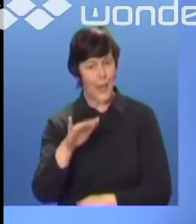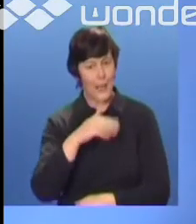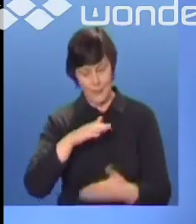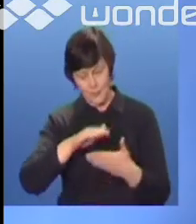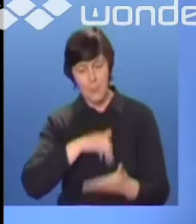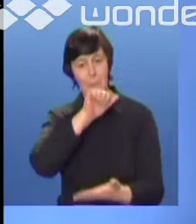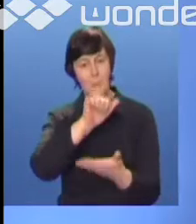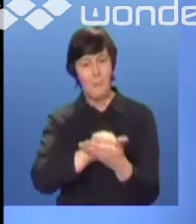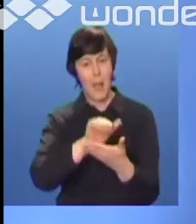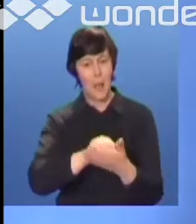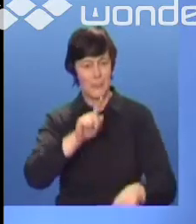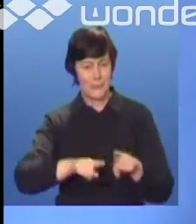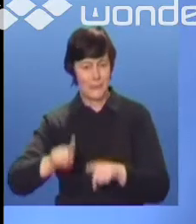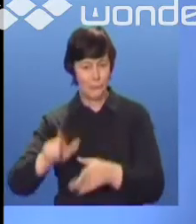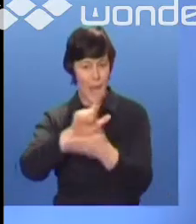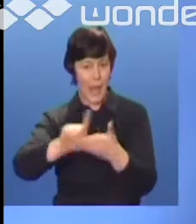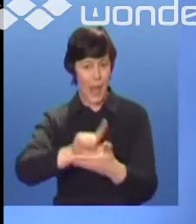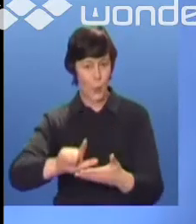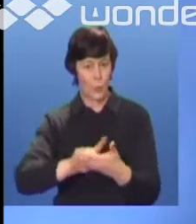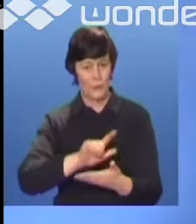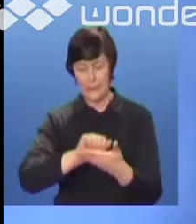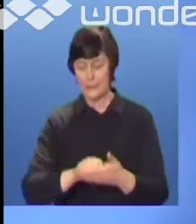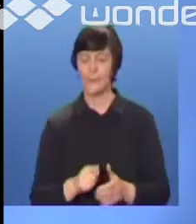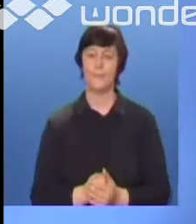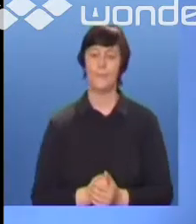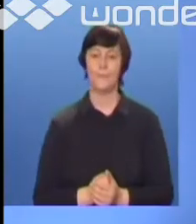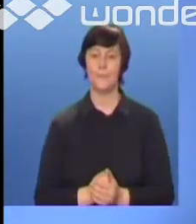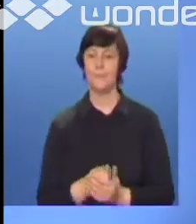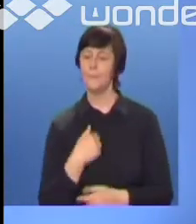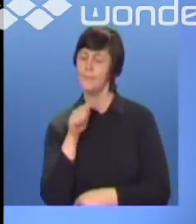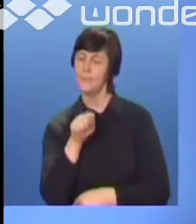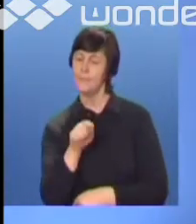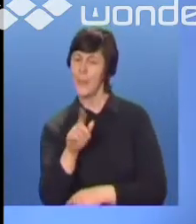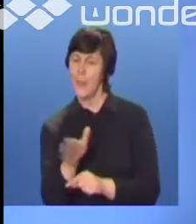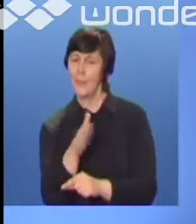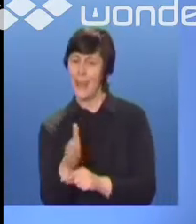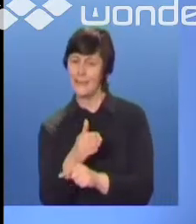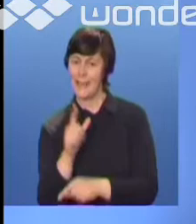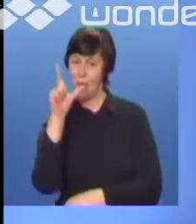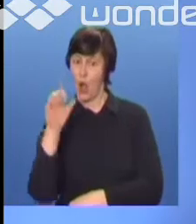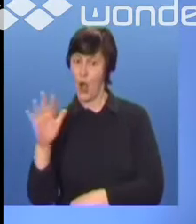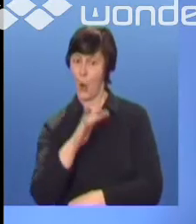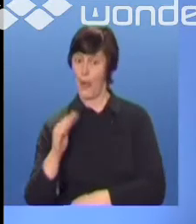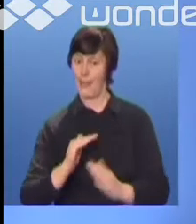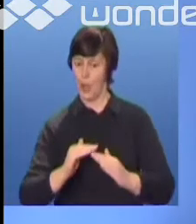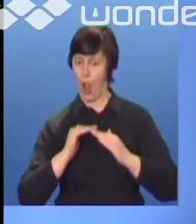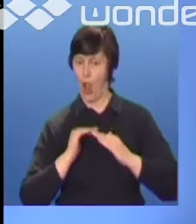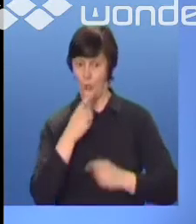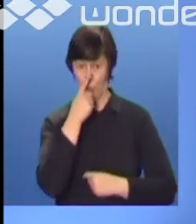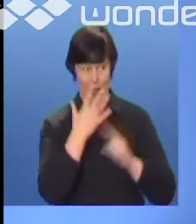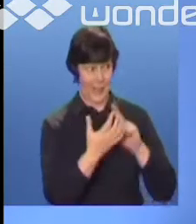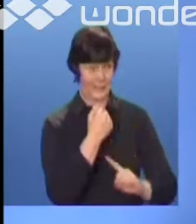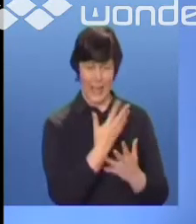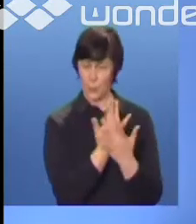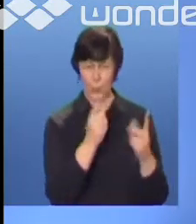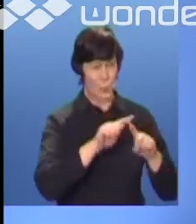to help you use the system. Locata Home is available at various places across the participating boroughs, including housing departments,